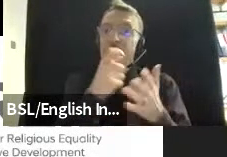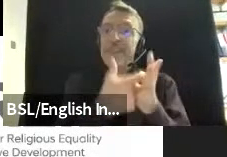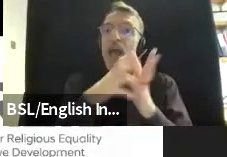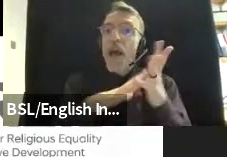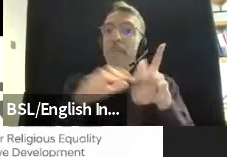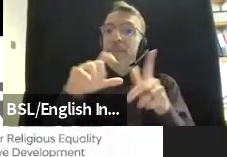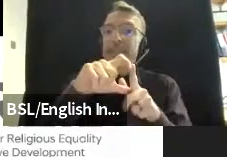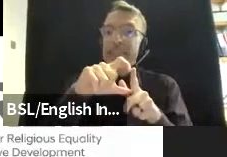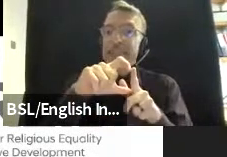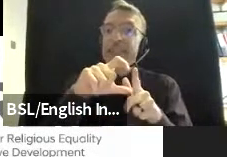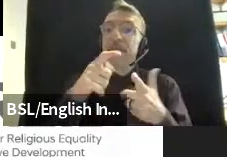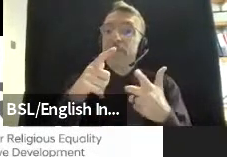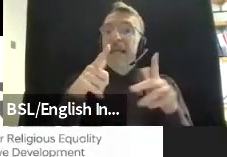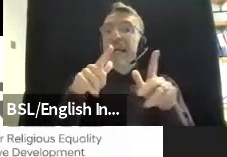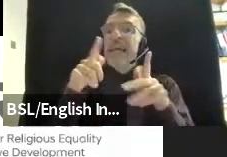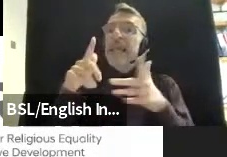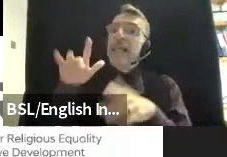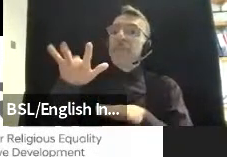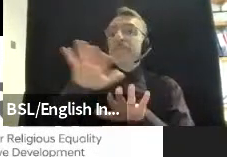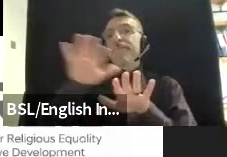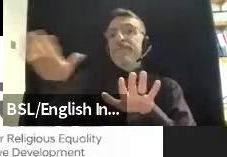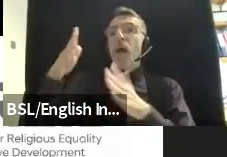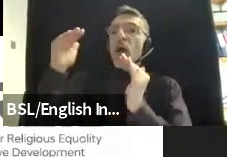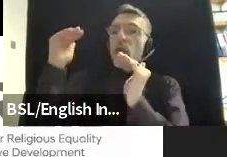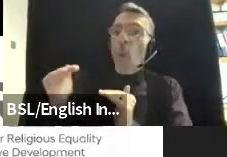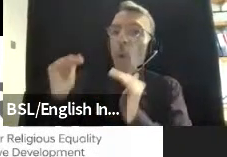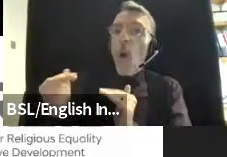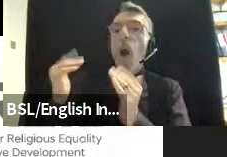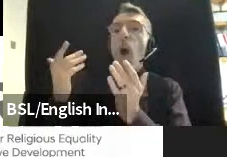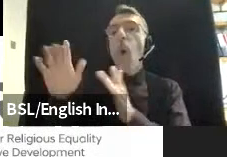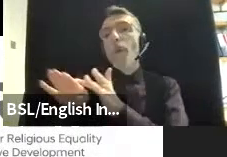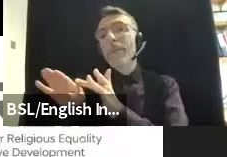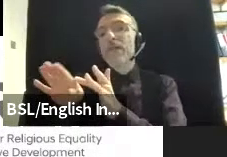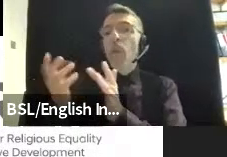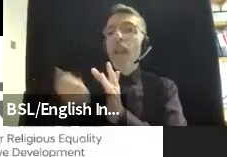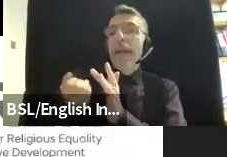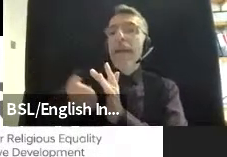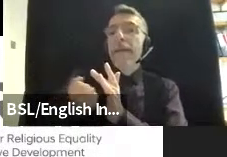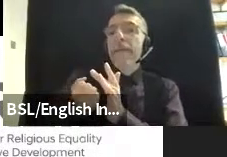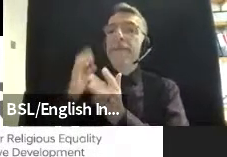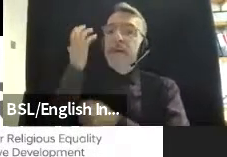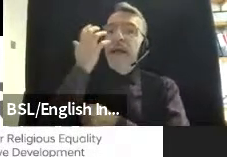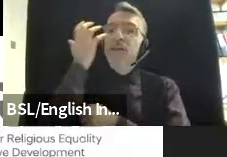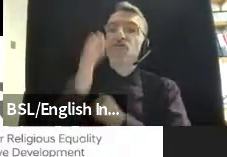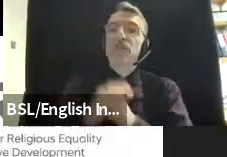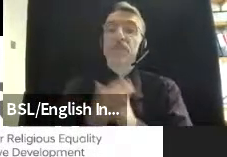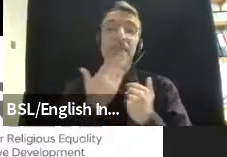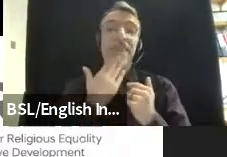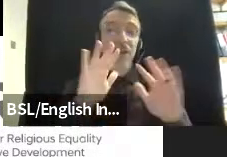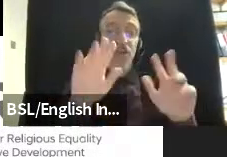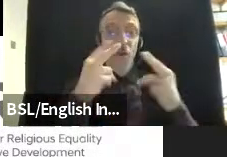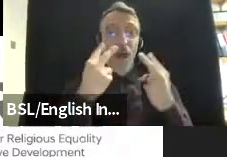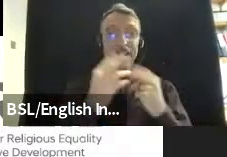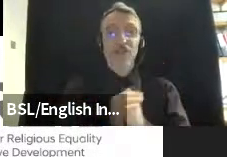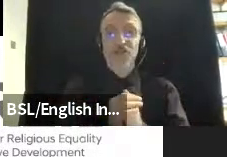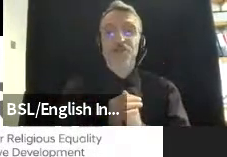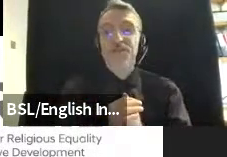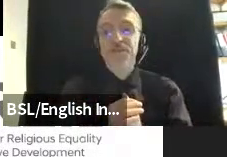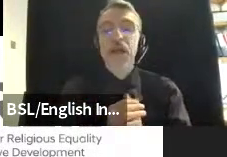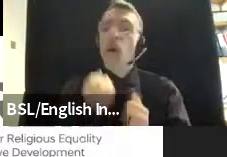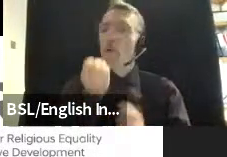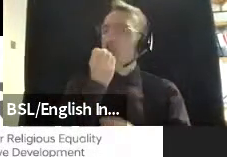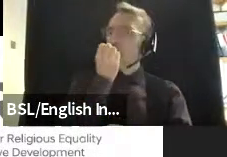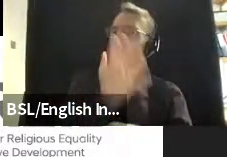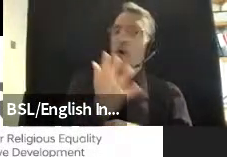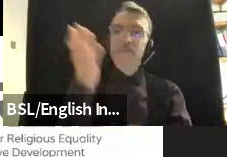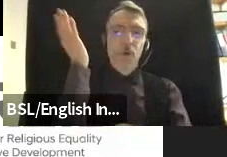in low and middle income countries. Thank you very much for your attention. Thank you so much. What a wonderful